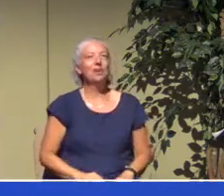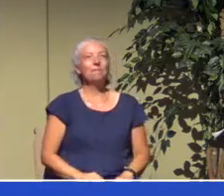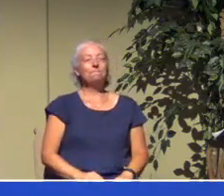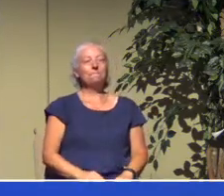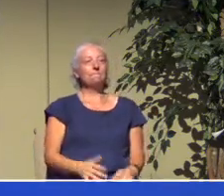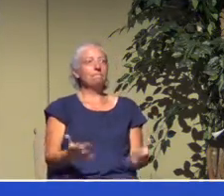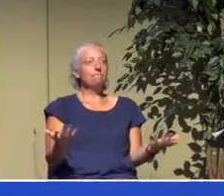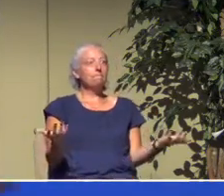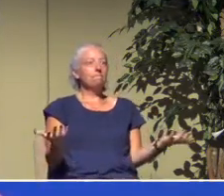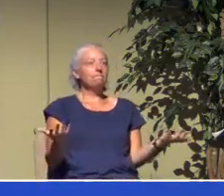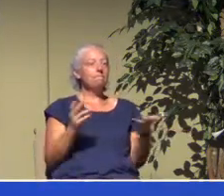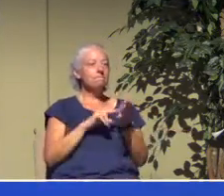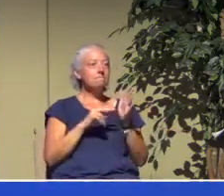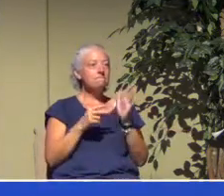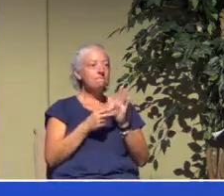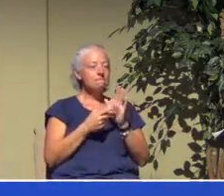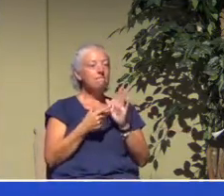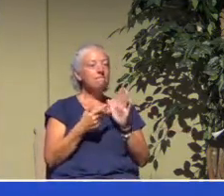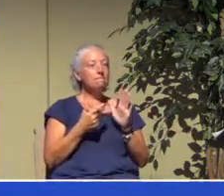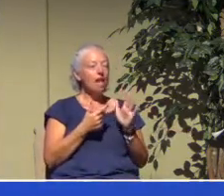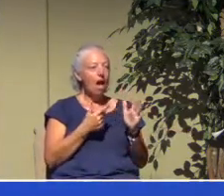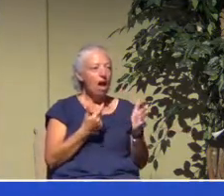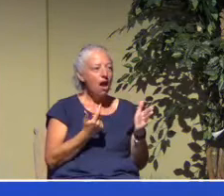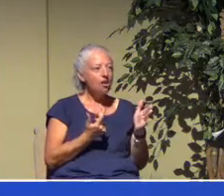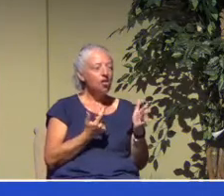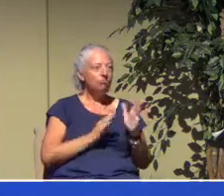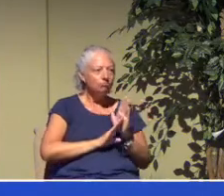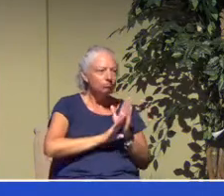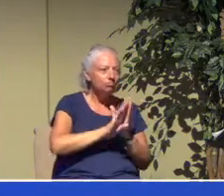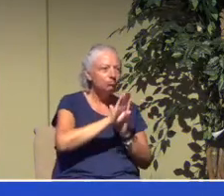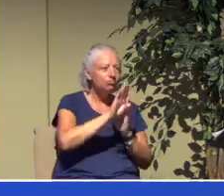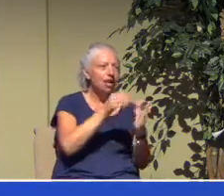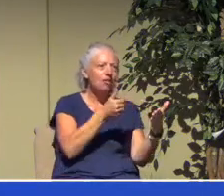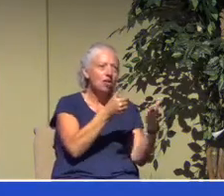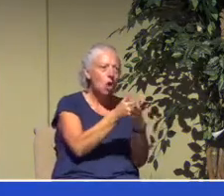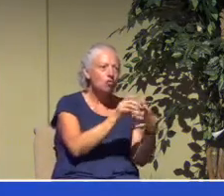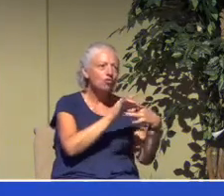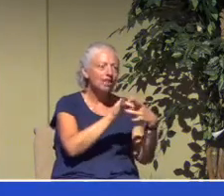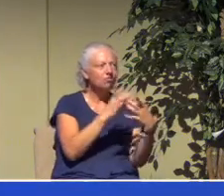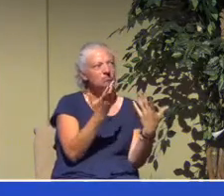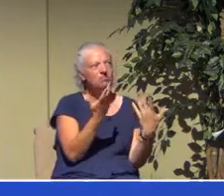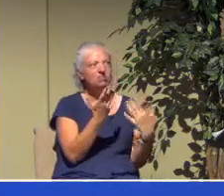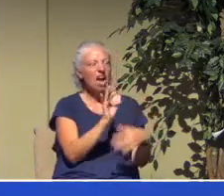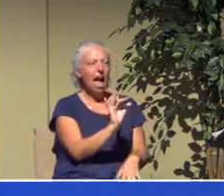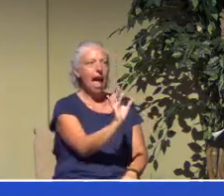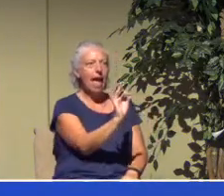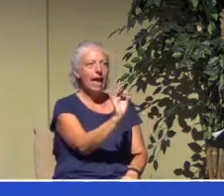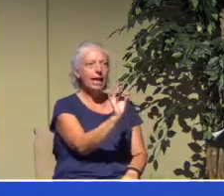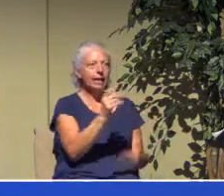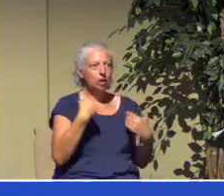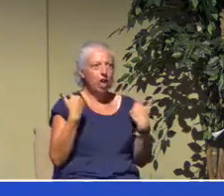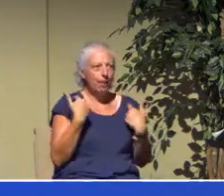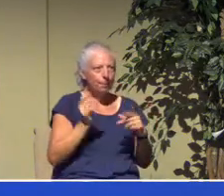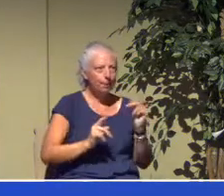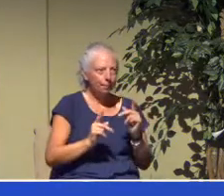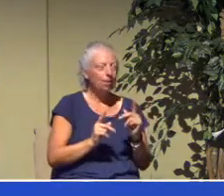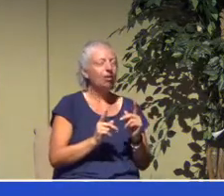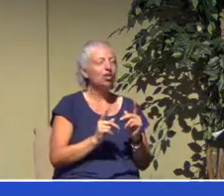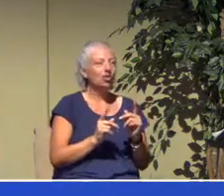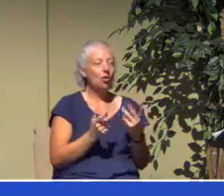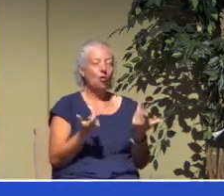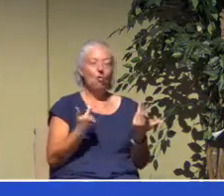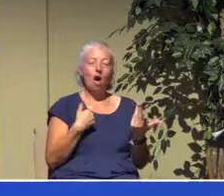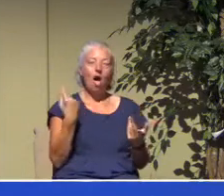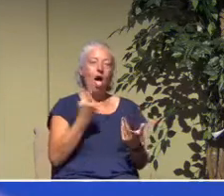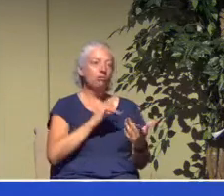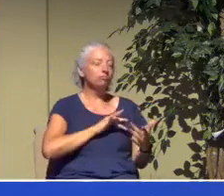know, consequently, I've been able to build close relationships with at least eight of them, with eight youth. And so I'm in